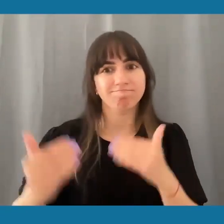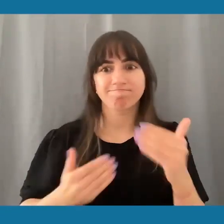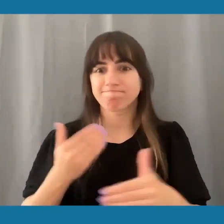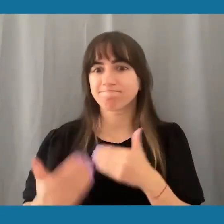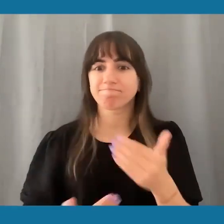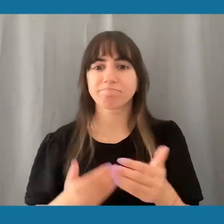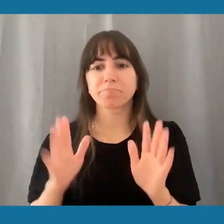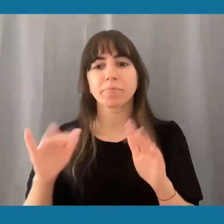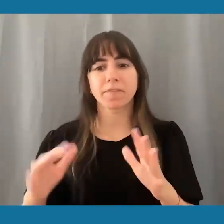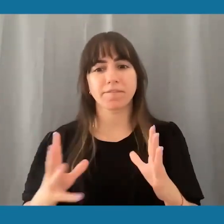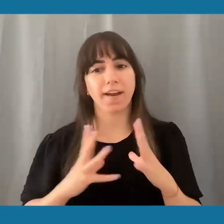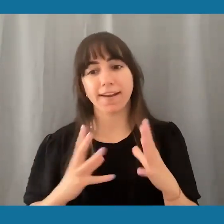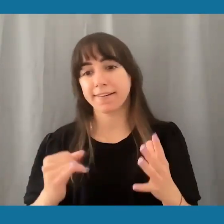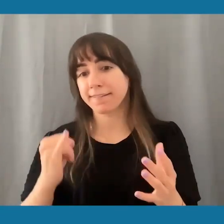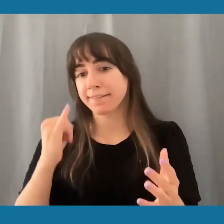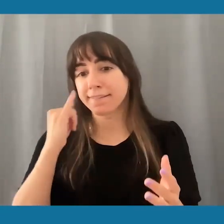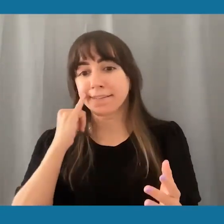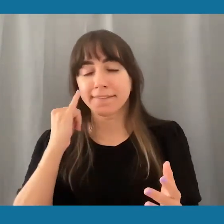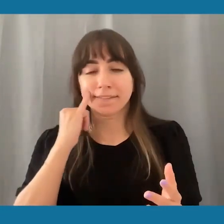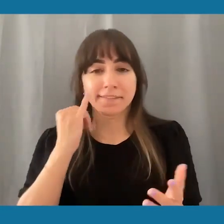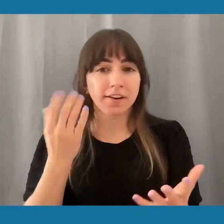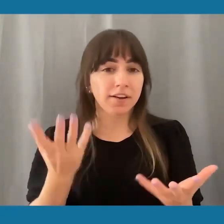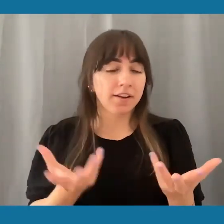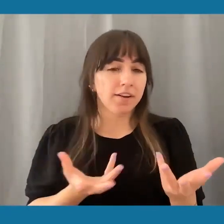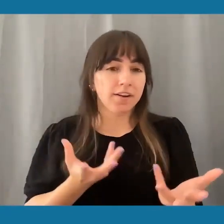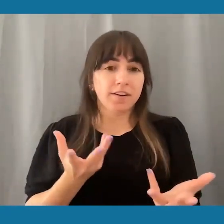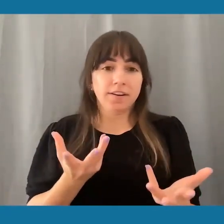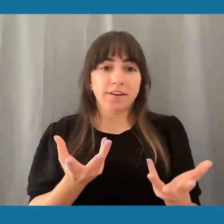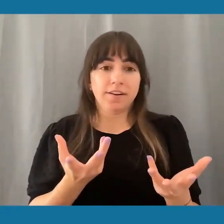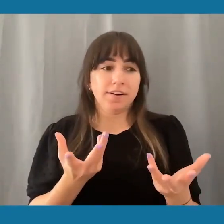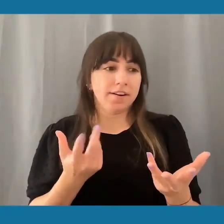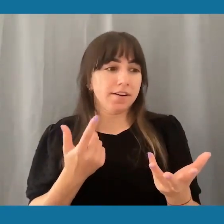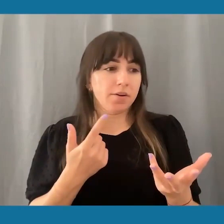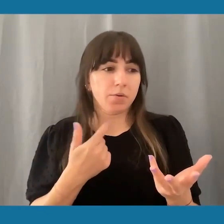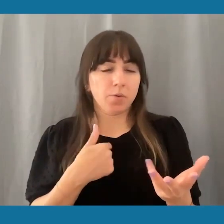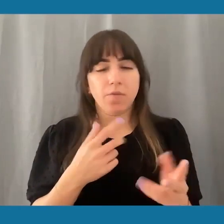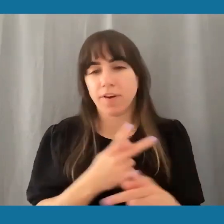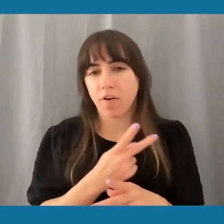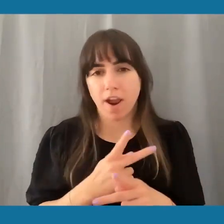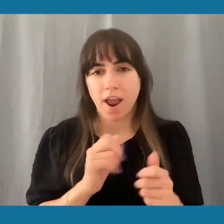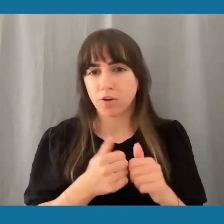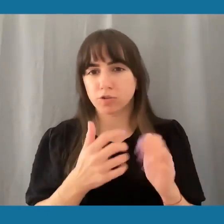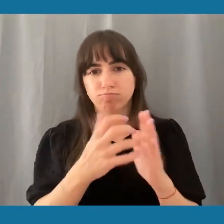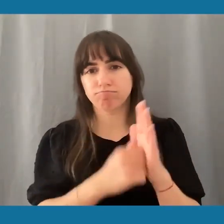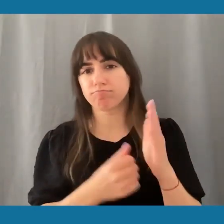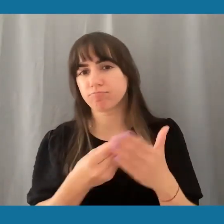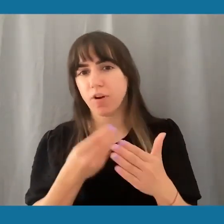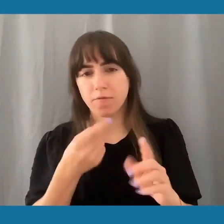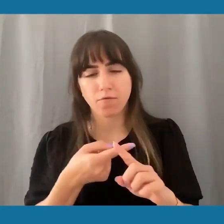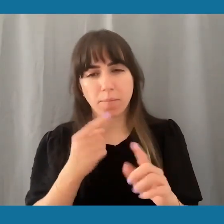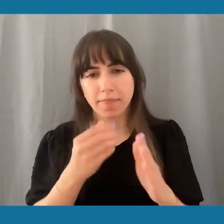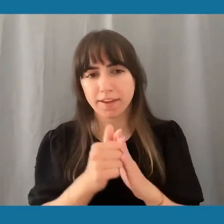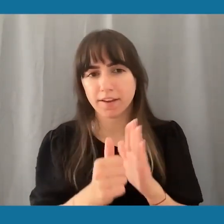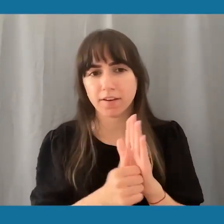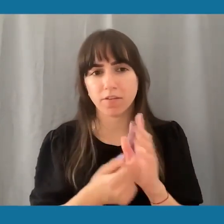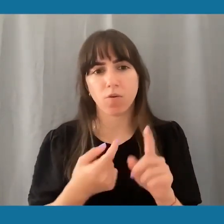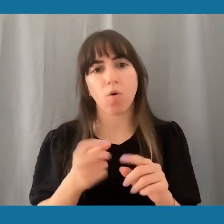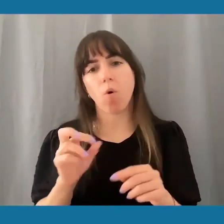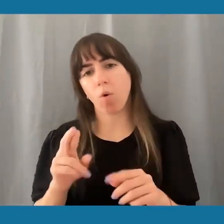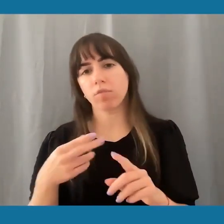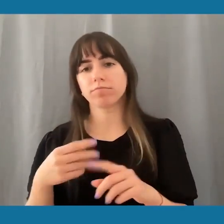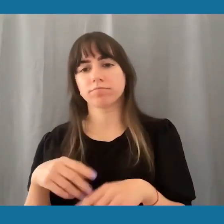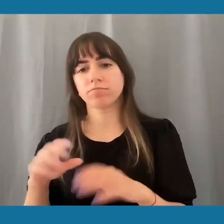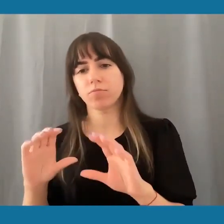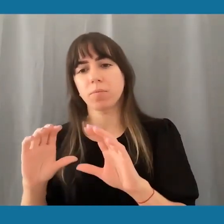call our pooled client account, because we had a pooled client account, not just the able account. And so it took about a